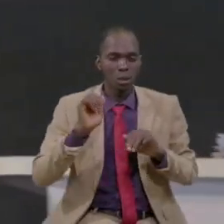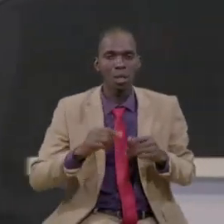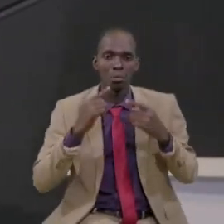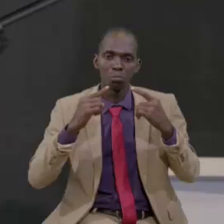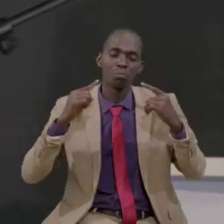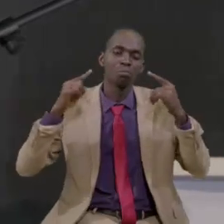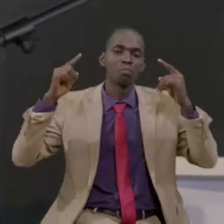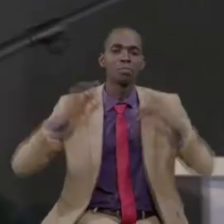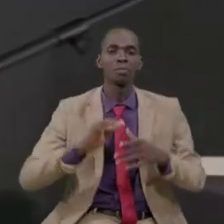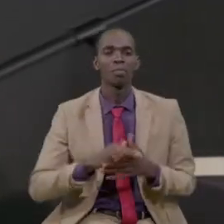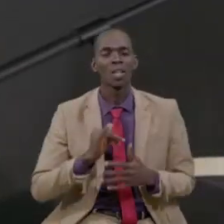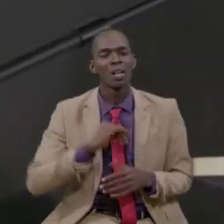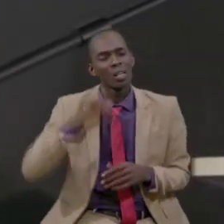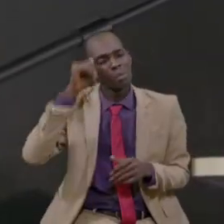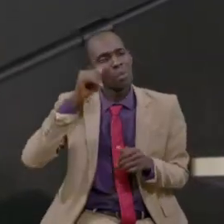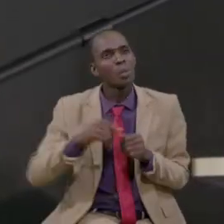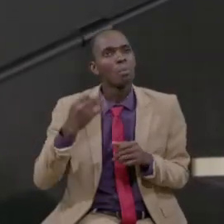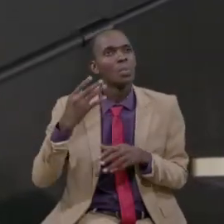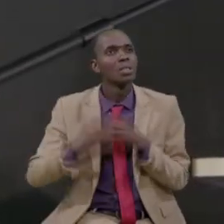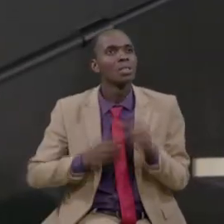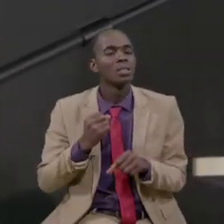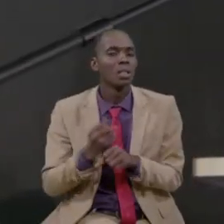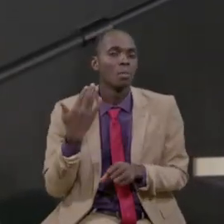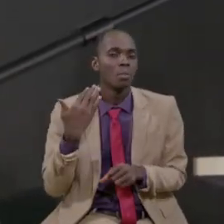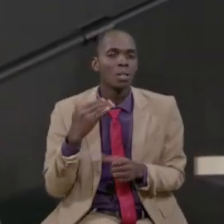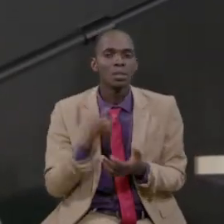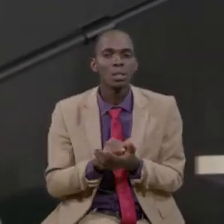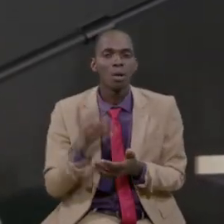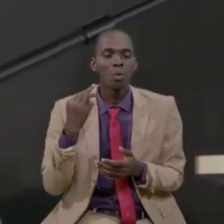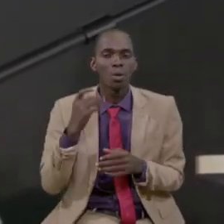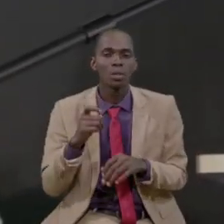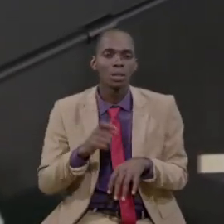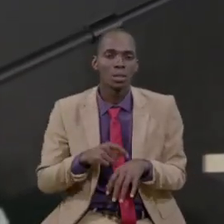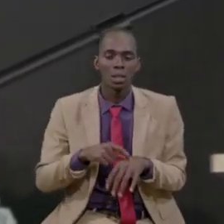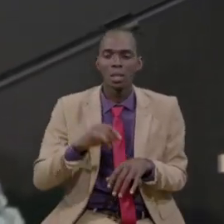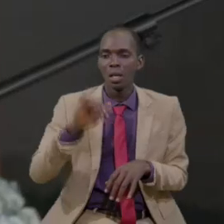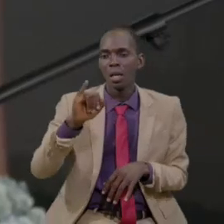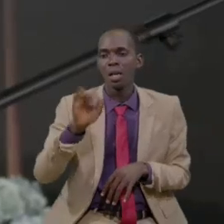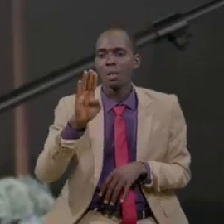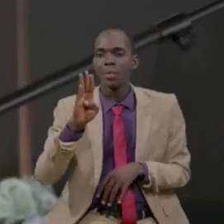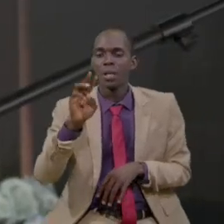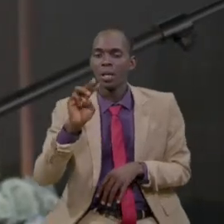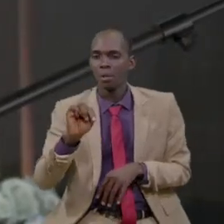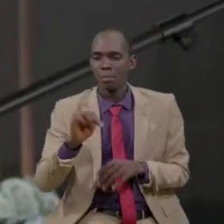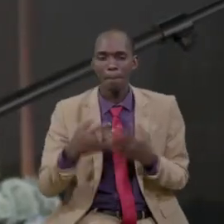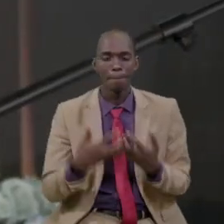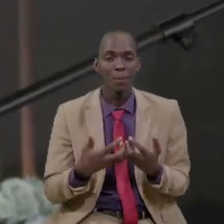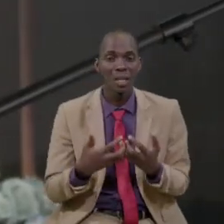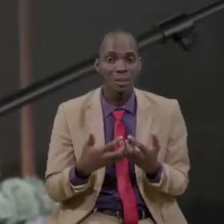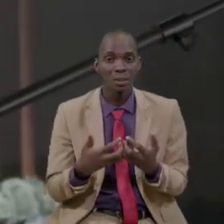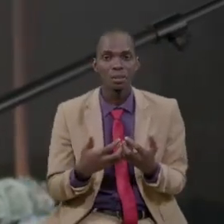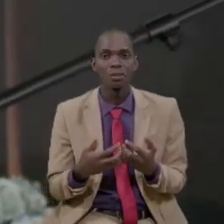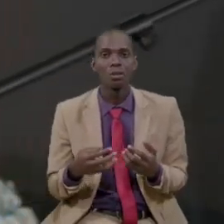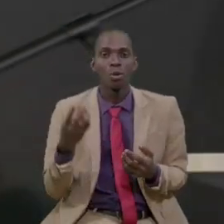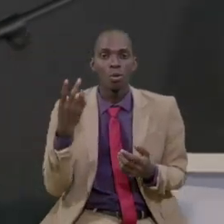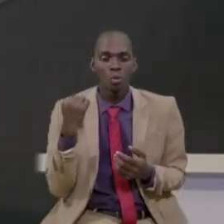that's the time the, you know, IBM machine was, you know, was kind of holding sway